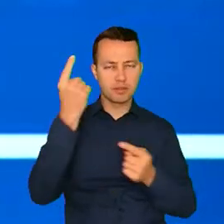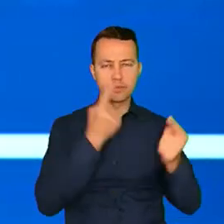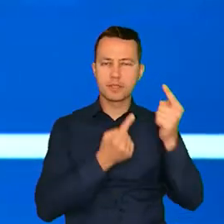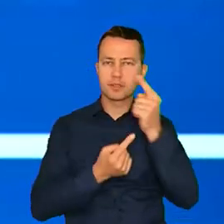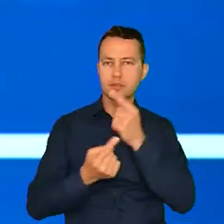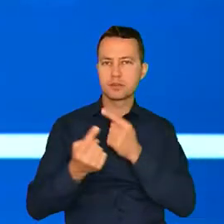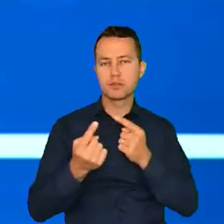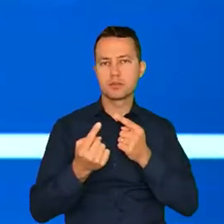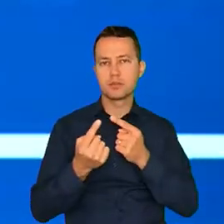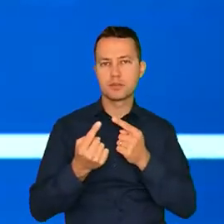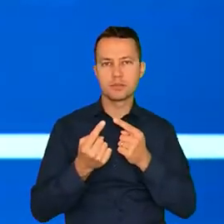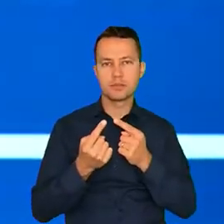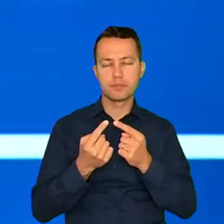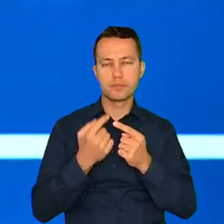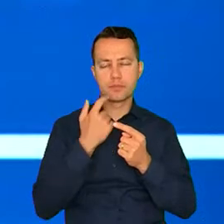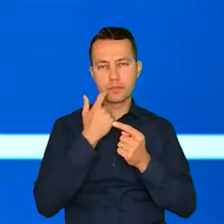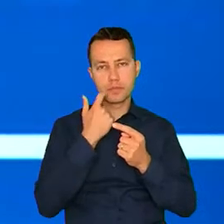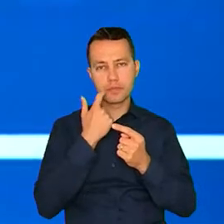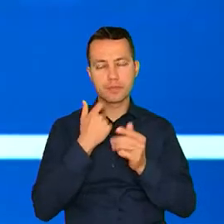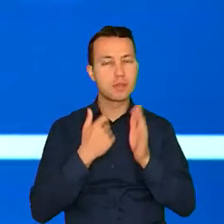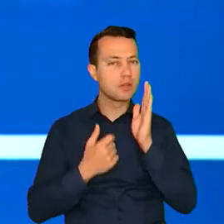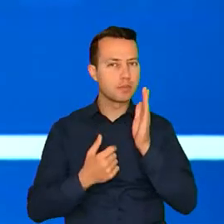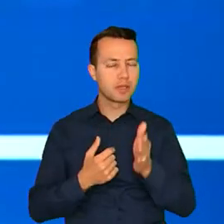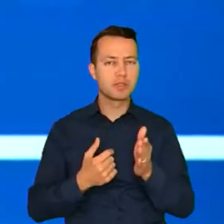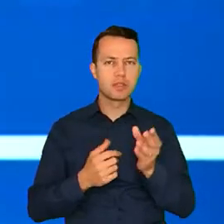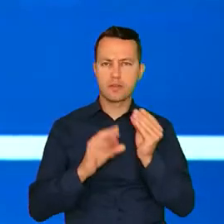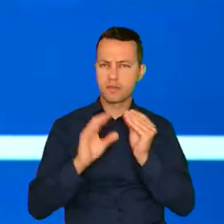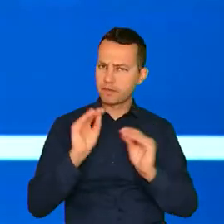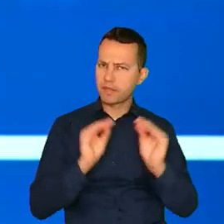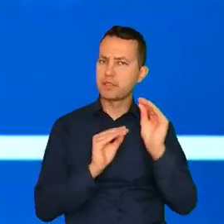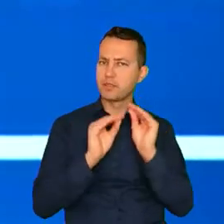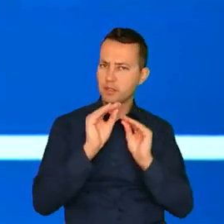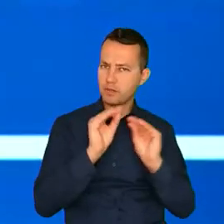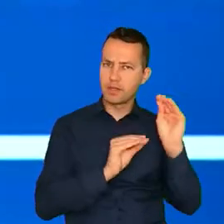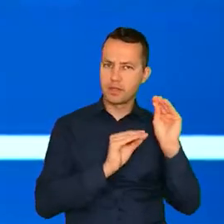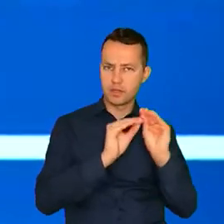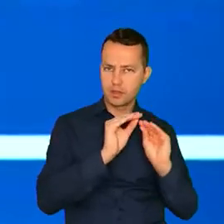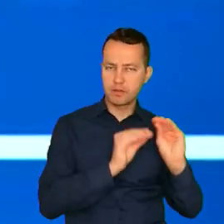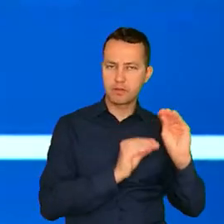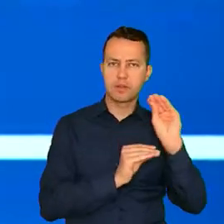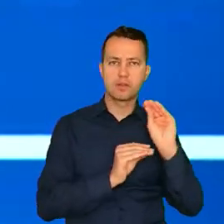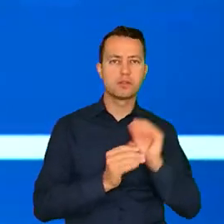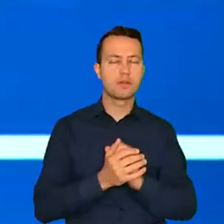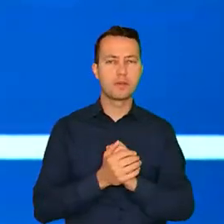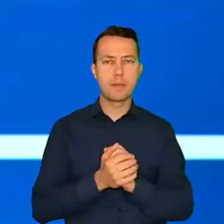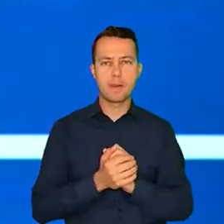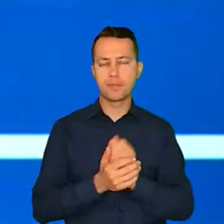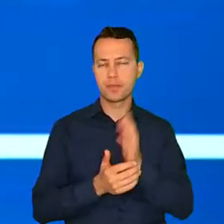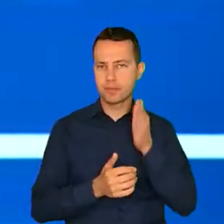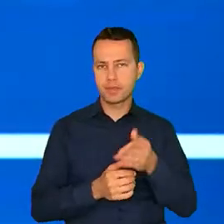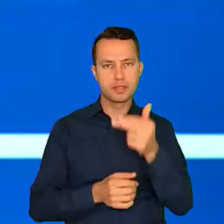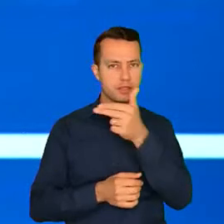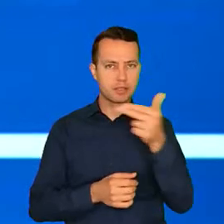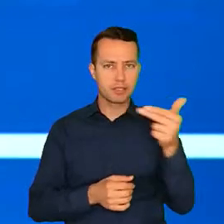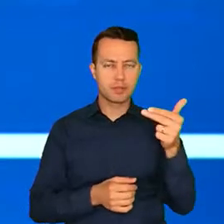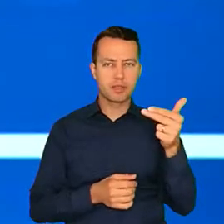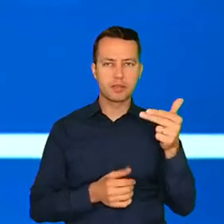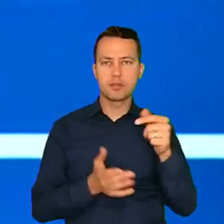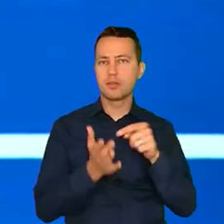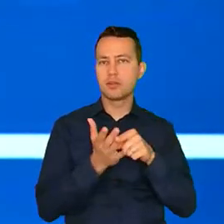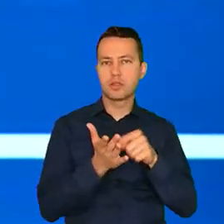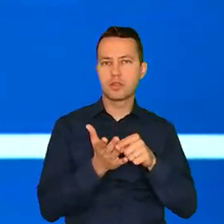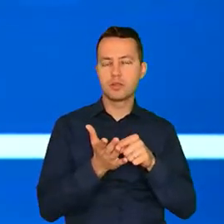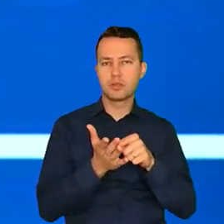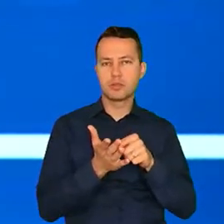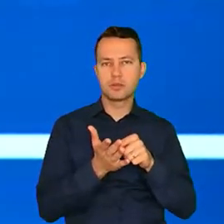and I believe that we will have more information about due diligence, and this will be the